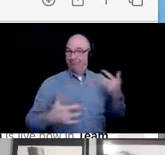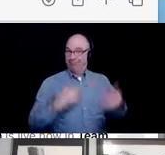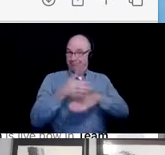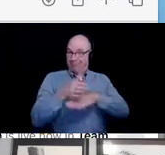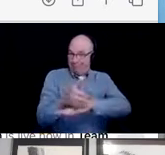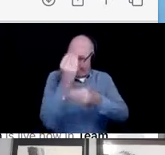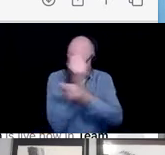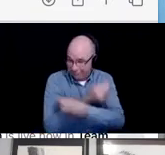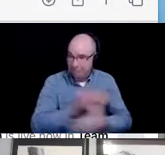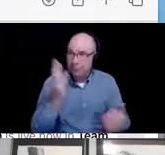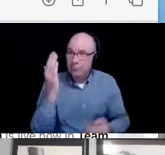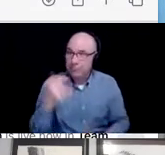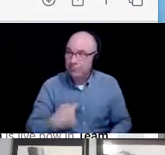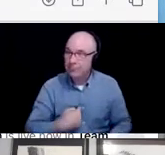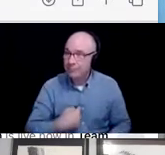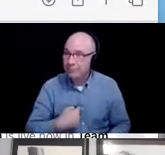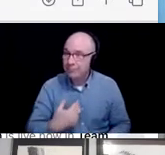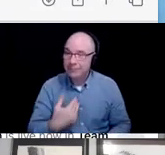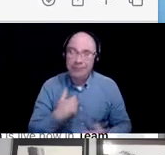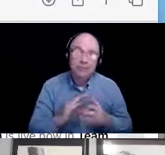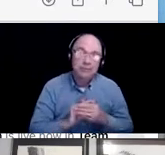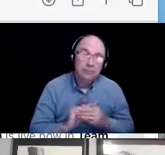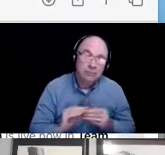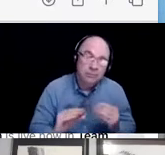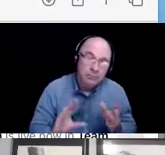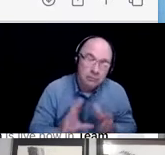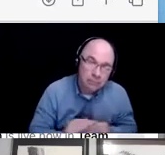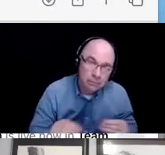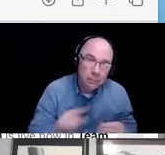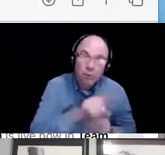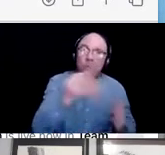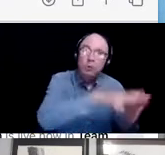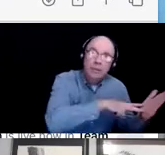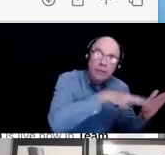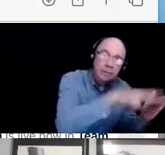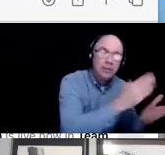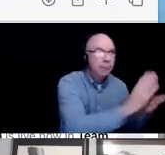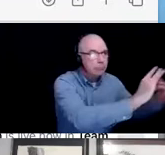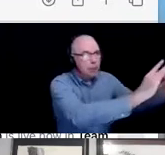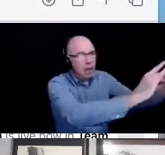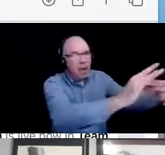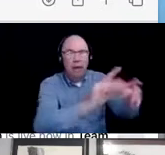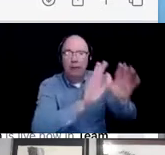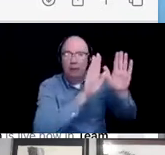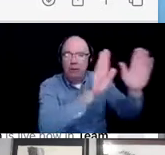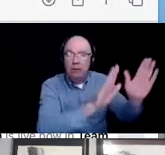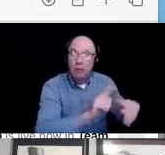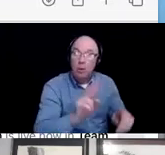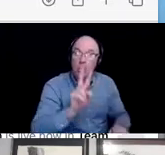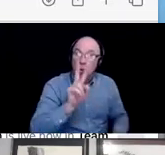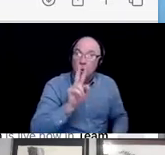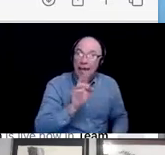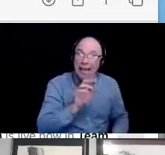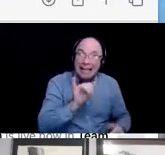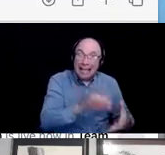because I have stories that you read about, testimonies that are amazing, but when they are two of your children